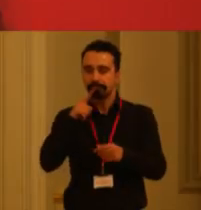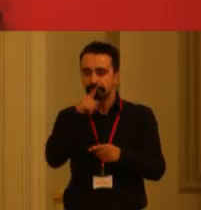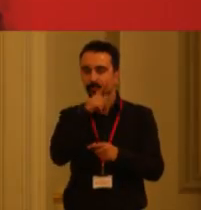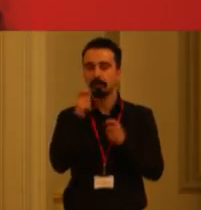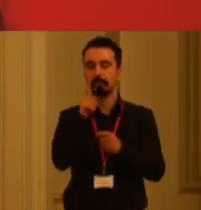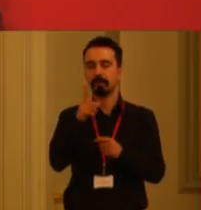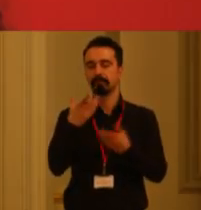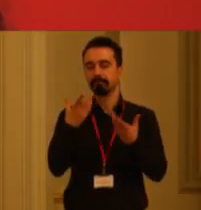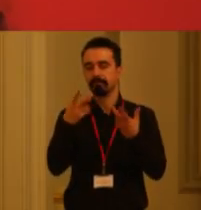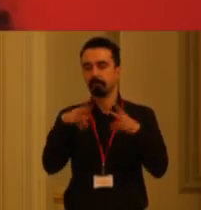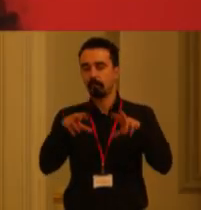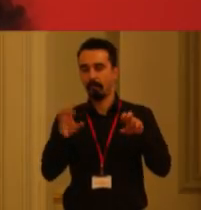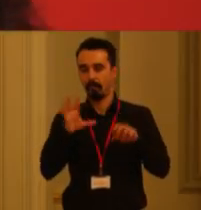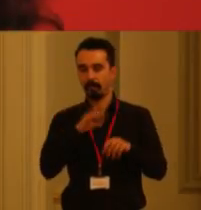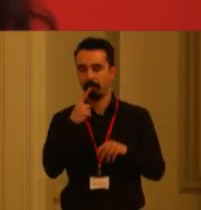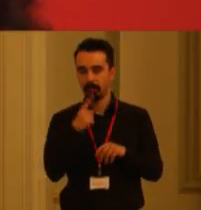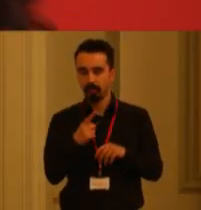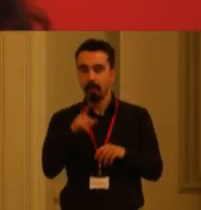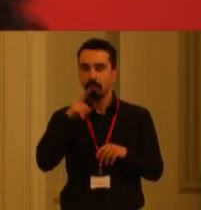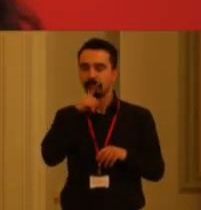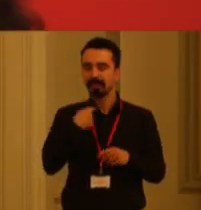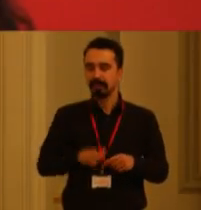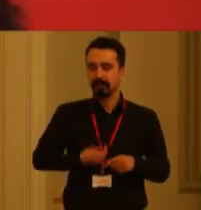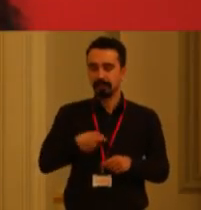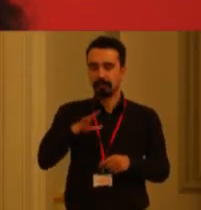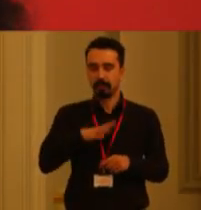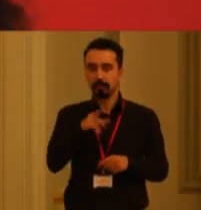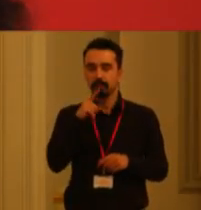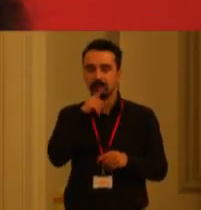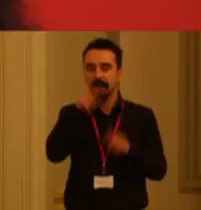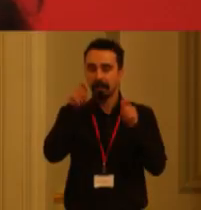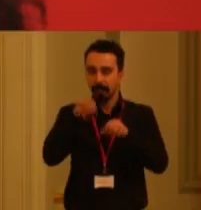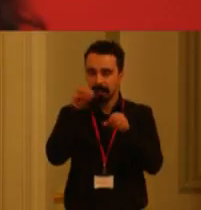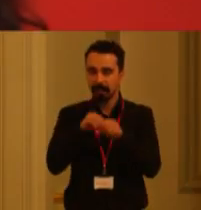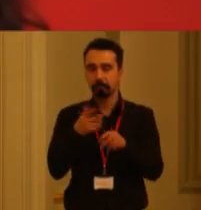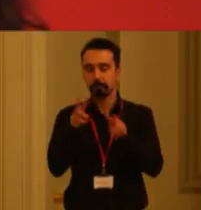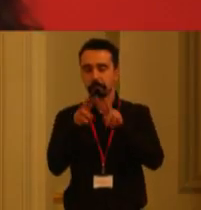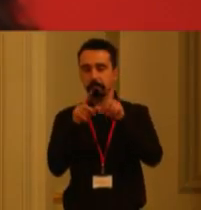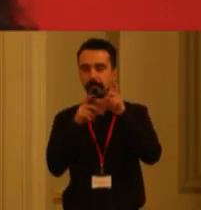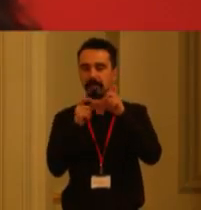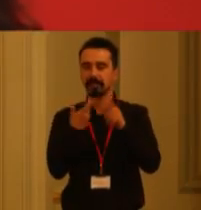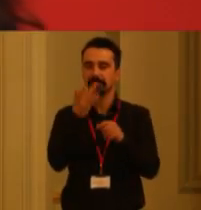as this was mentioned by another speaker. There is this